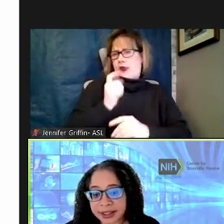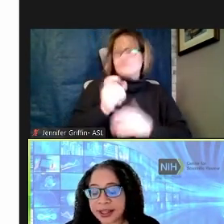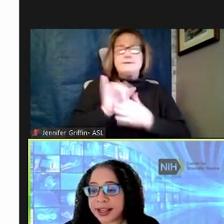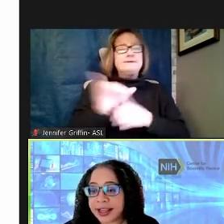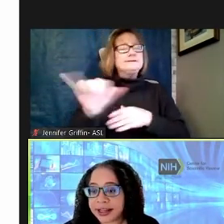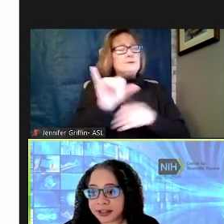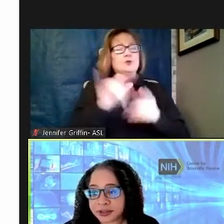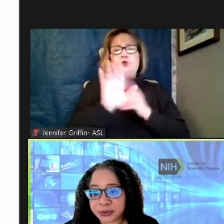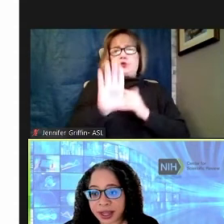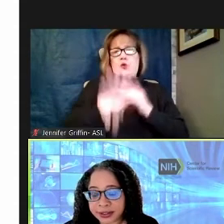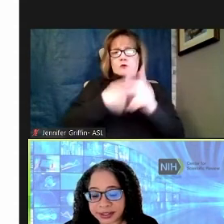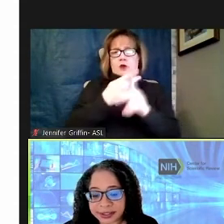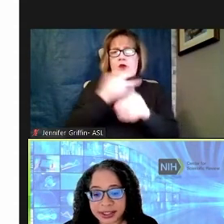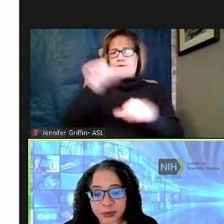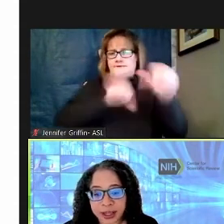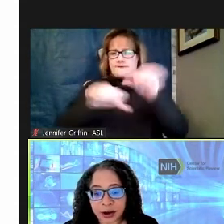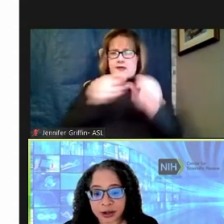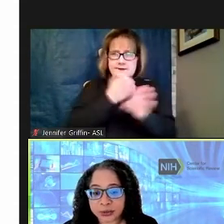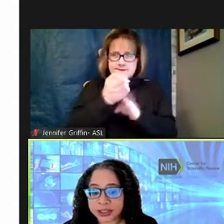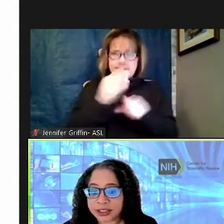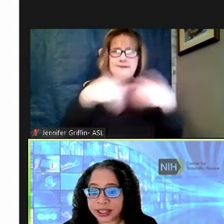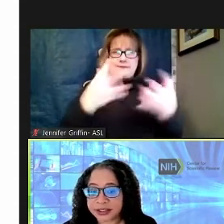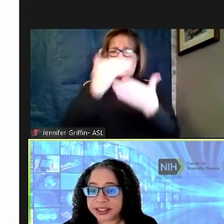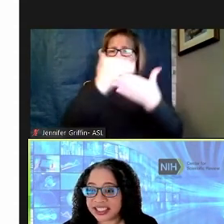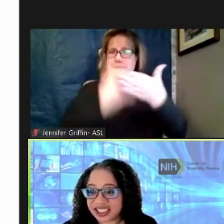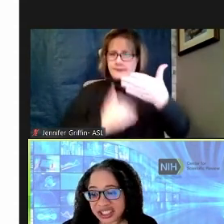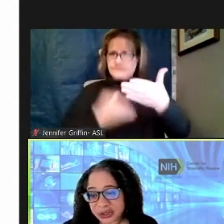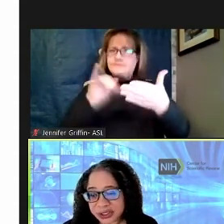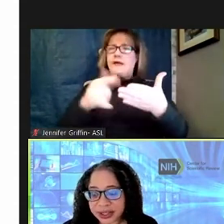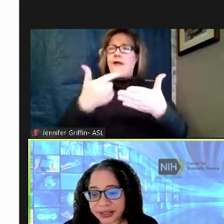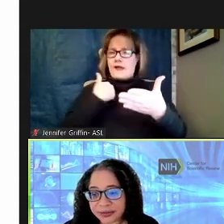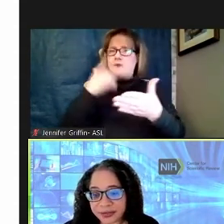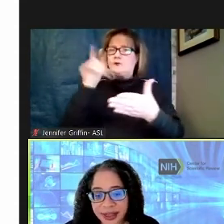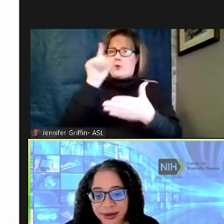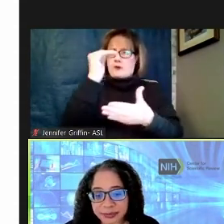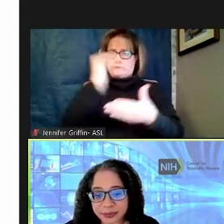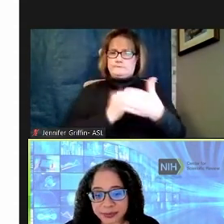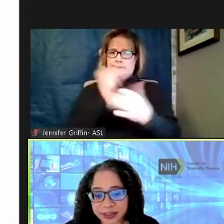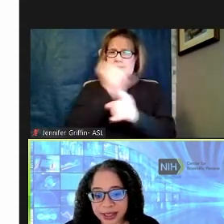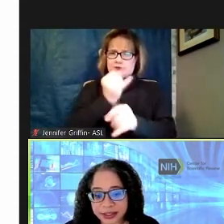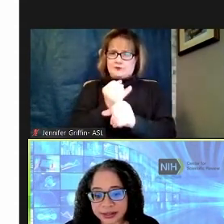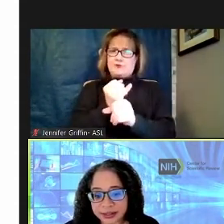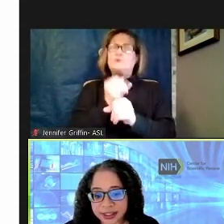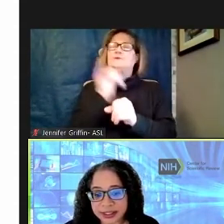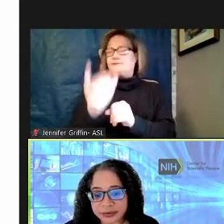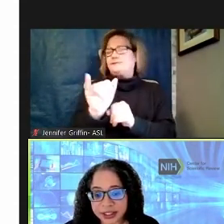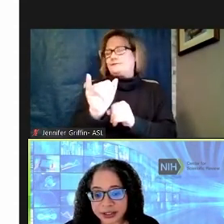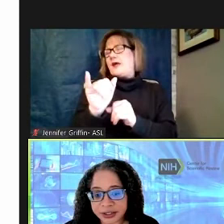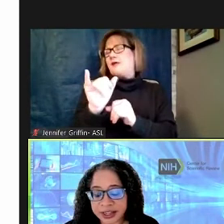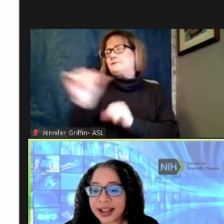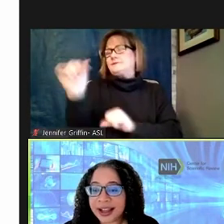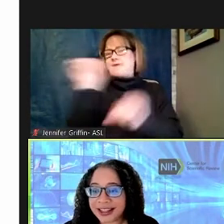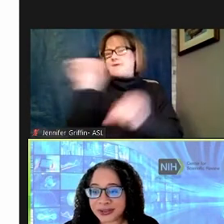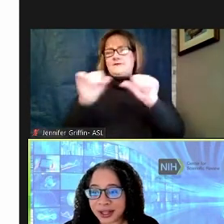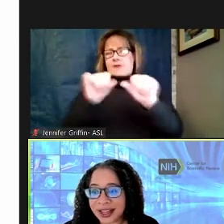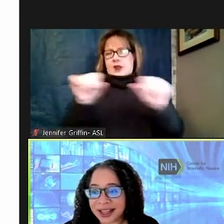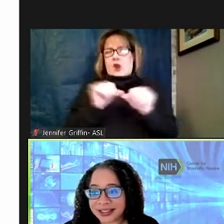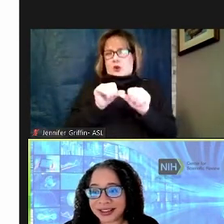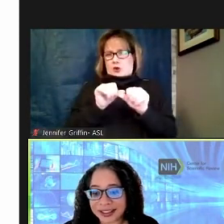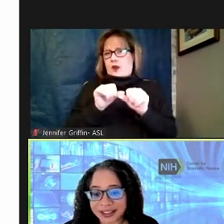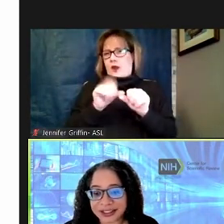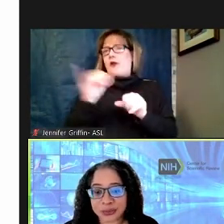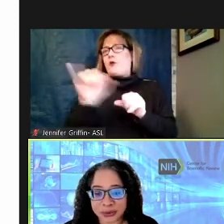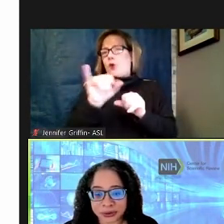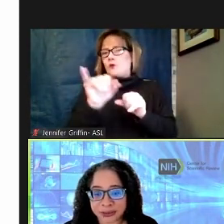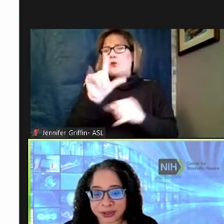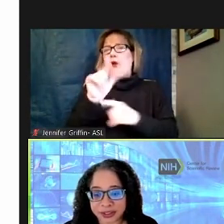science. It gives you that list that also contains the institutes that fund that scientific area, as well as a